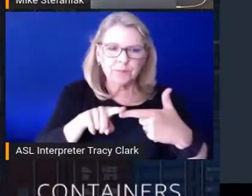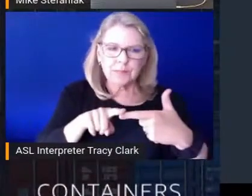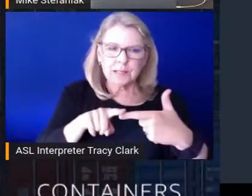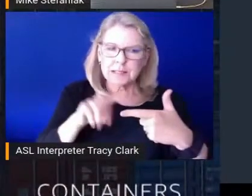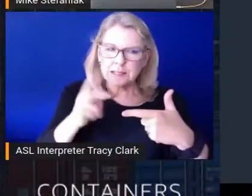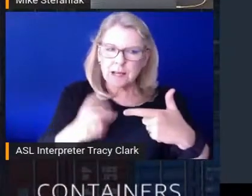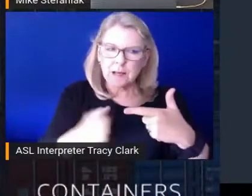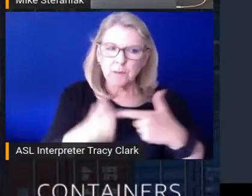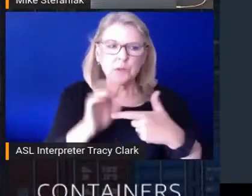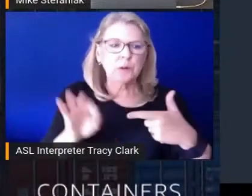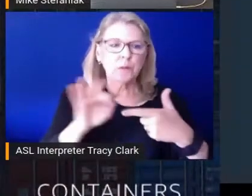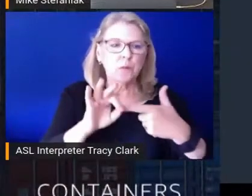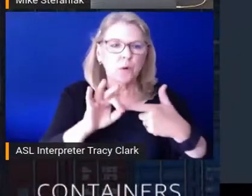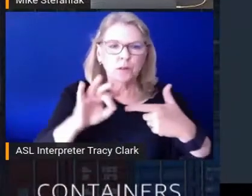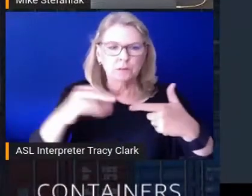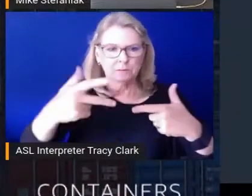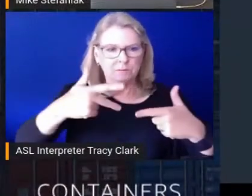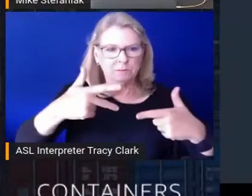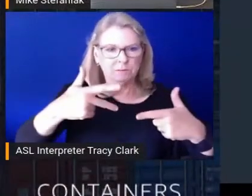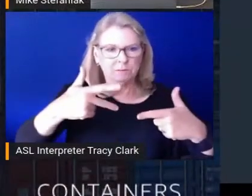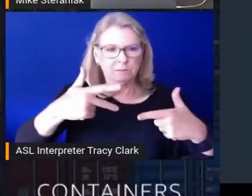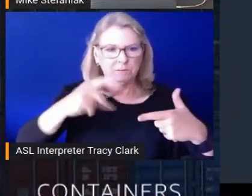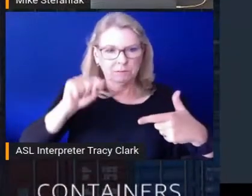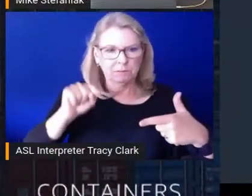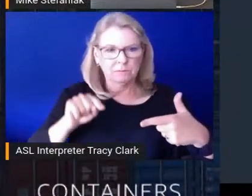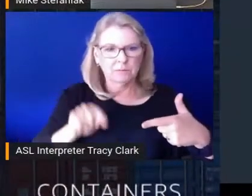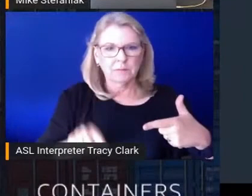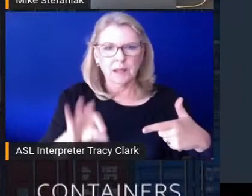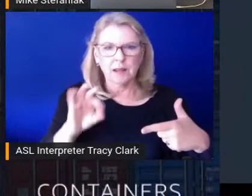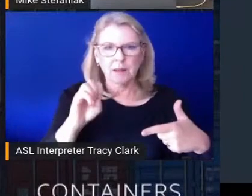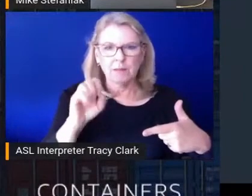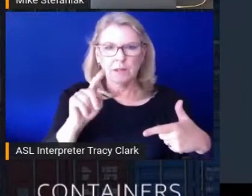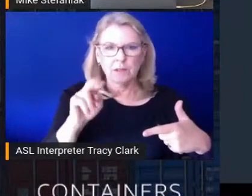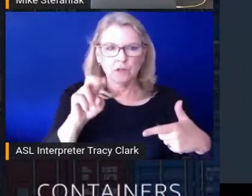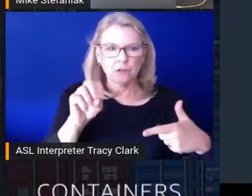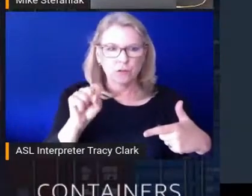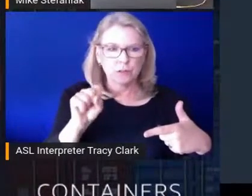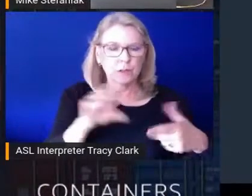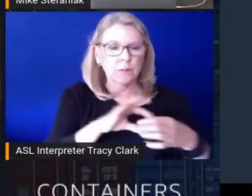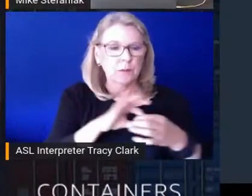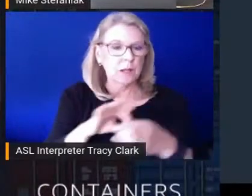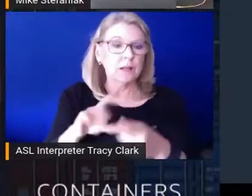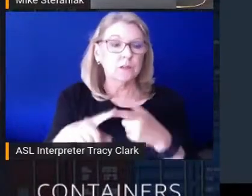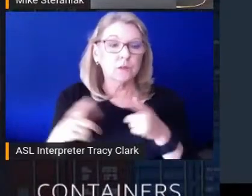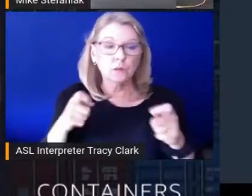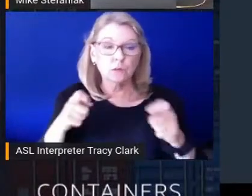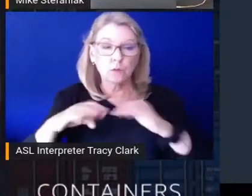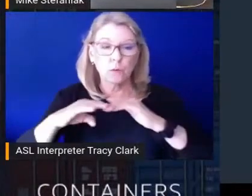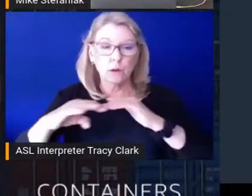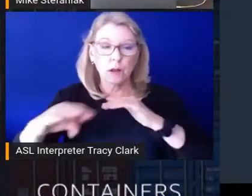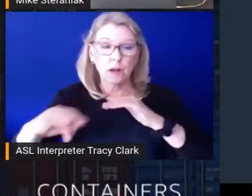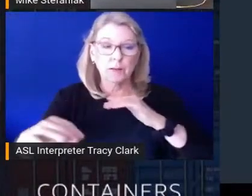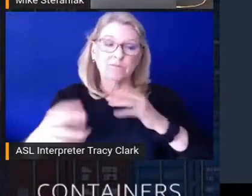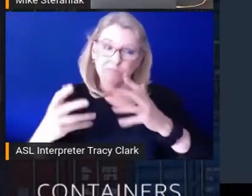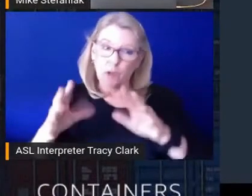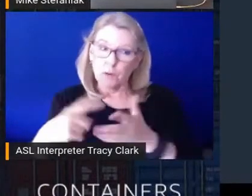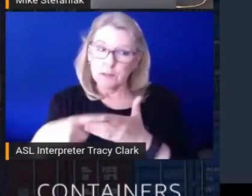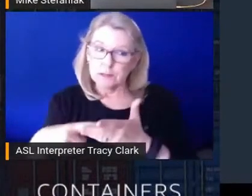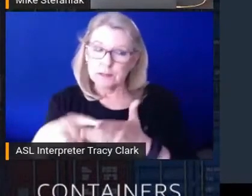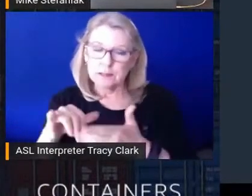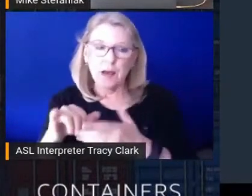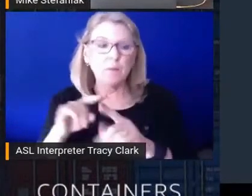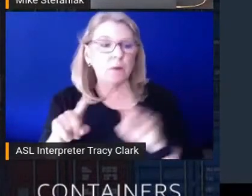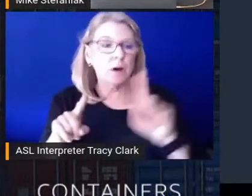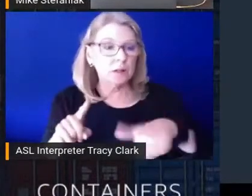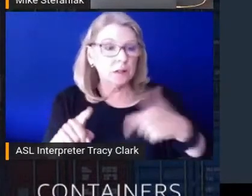And it applies to both the control plane, which we've really talked about, but then on your side, making sure that the system, your